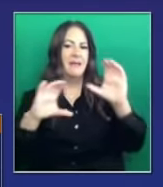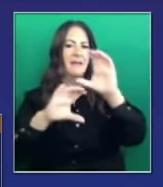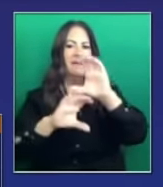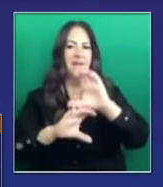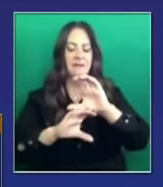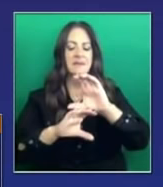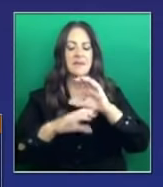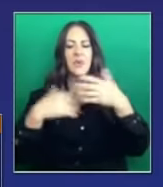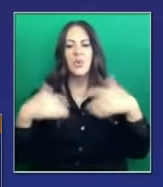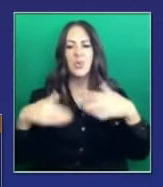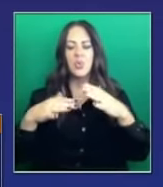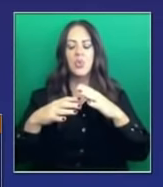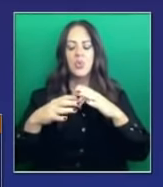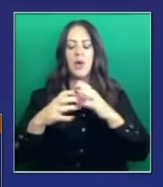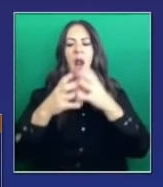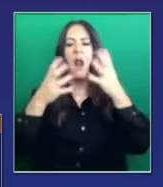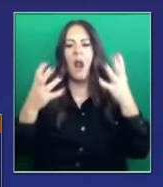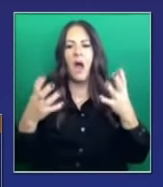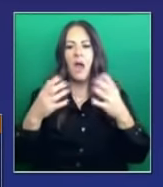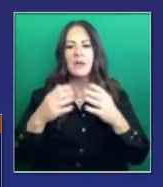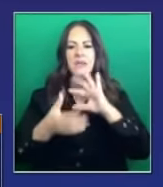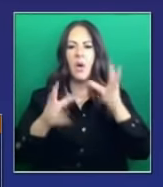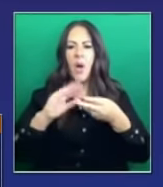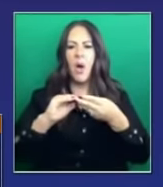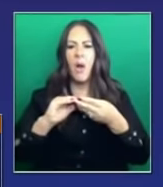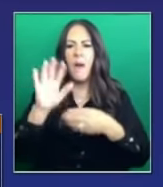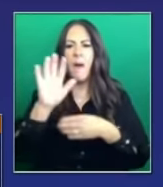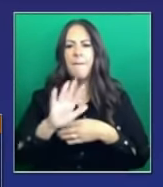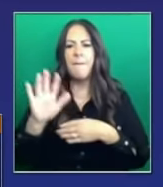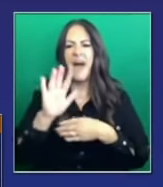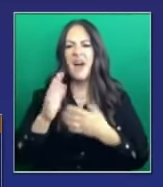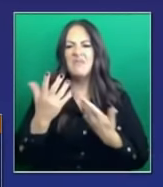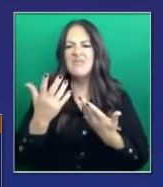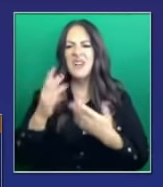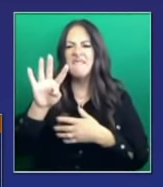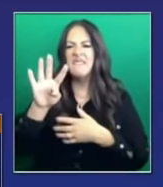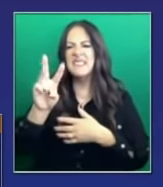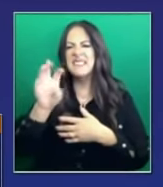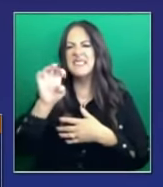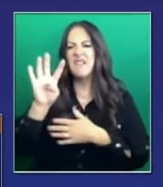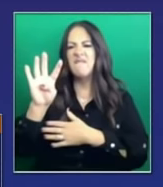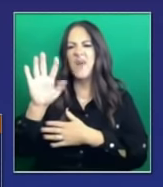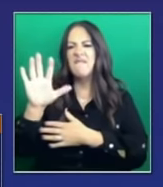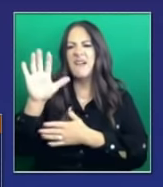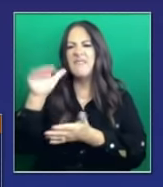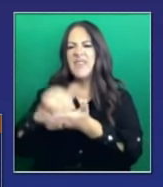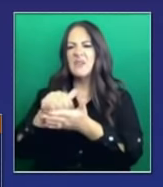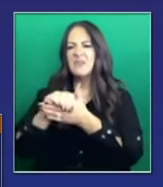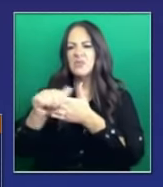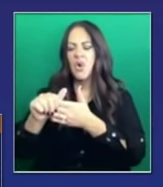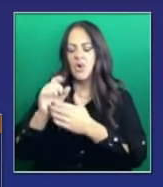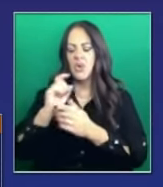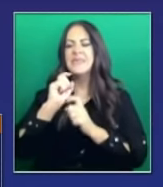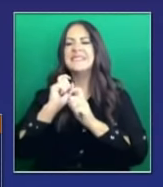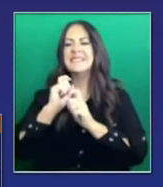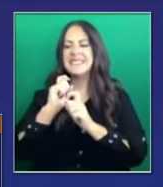$645,000 for each school that could be utilized for COVID-related expenses. Again, with funding